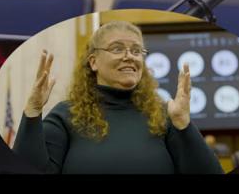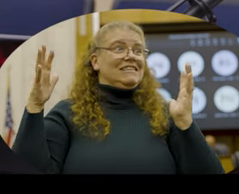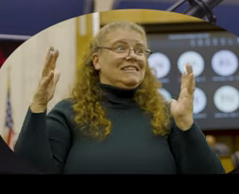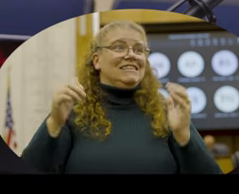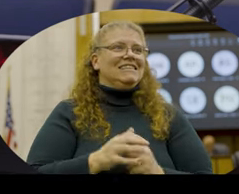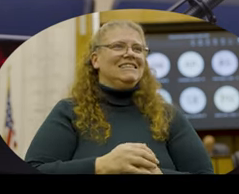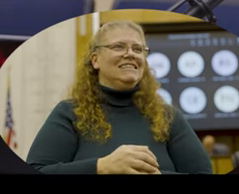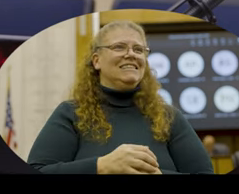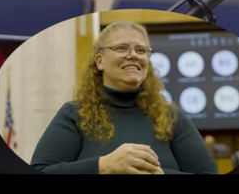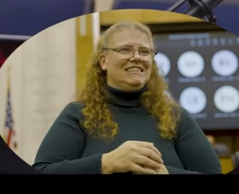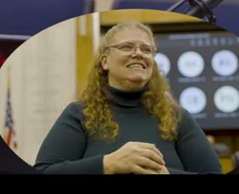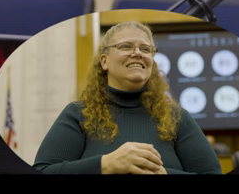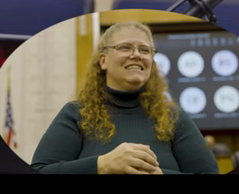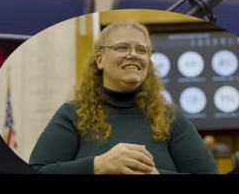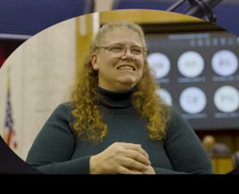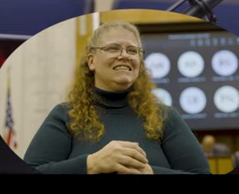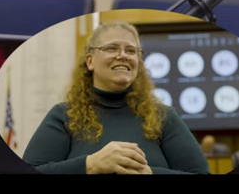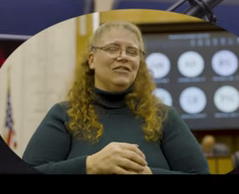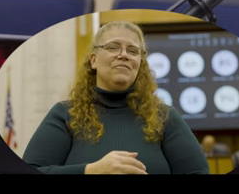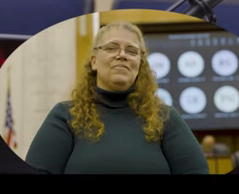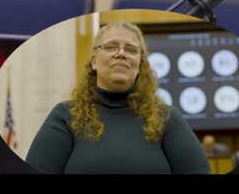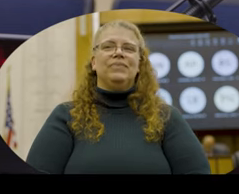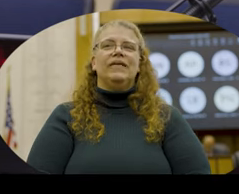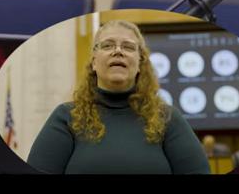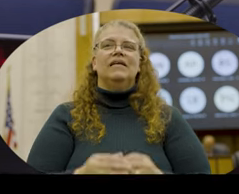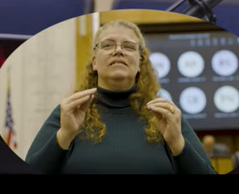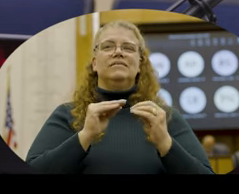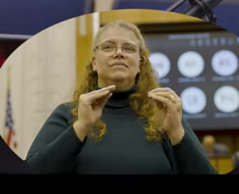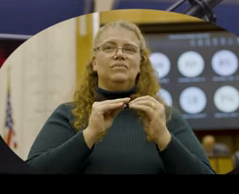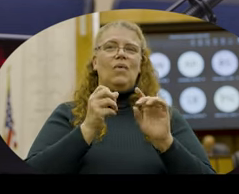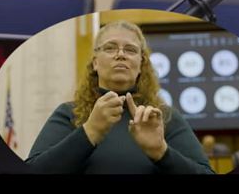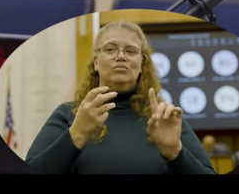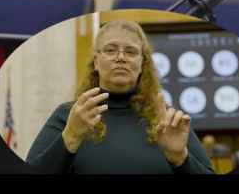cornerstone asset to all generations for South Richmond residents.